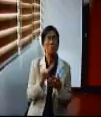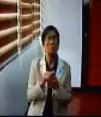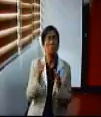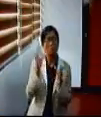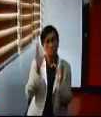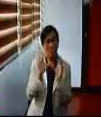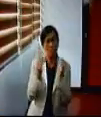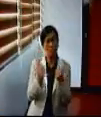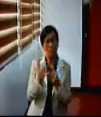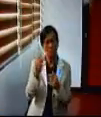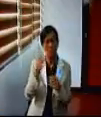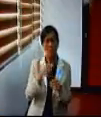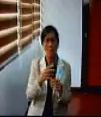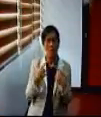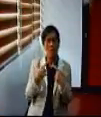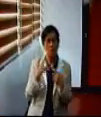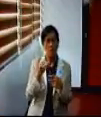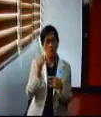doing.